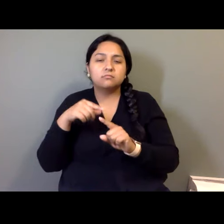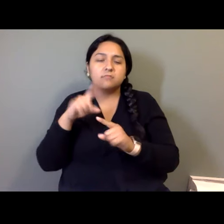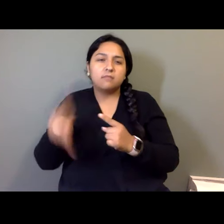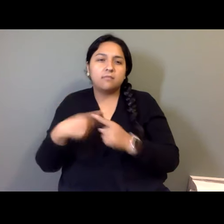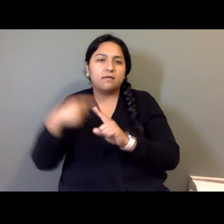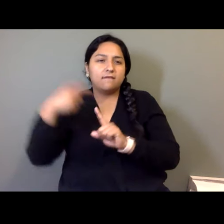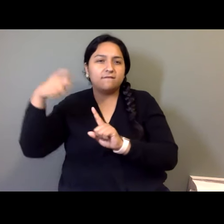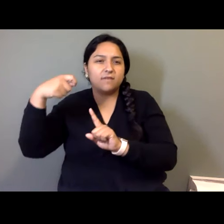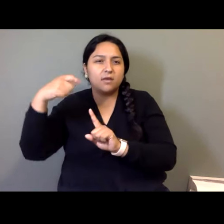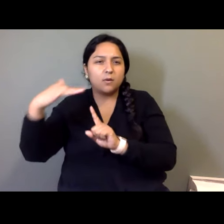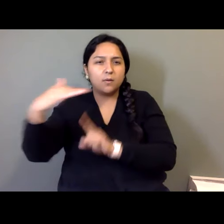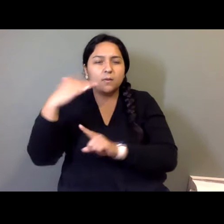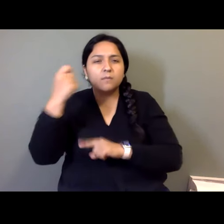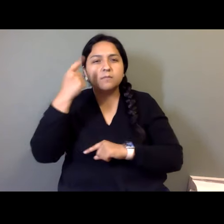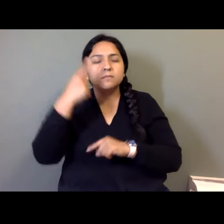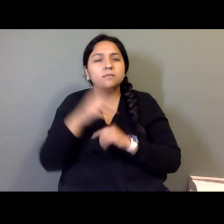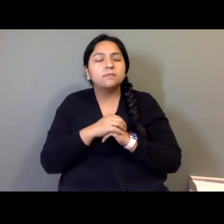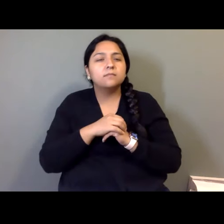that